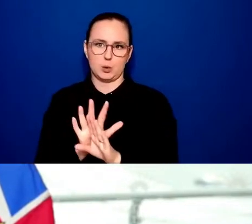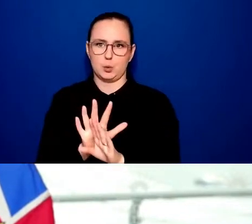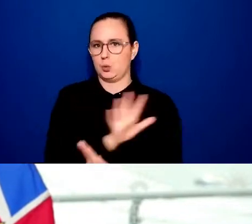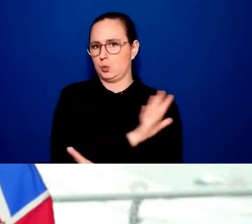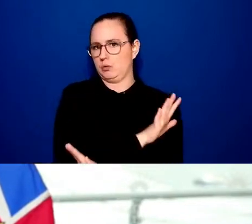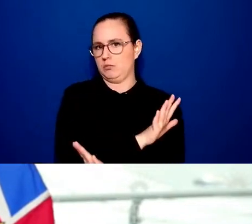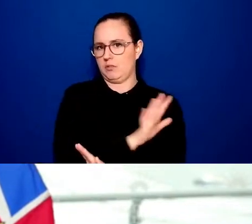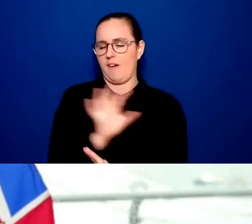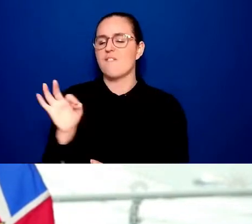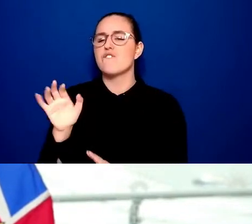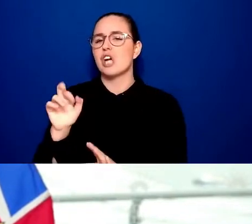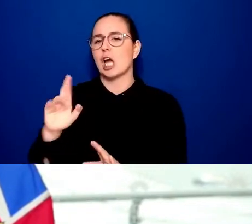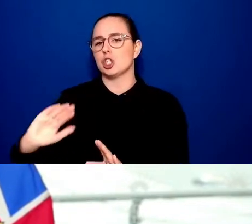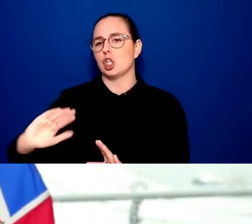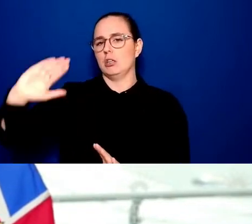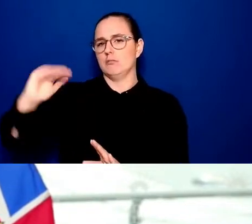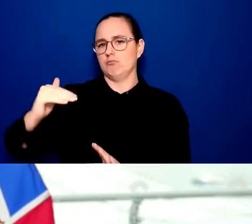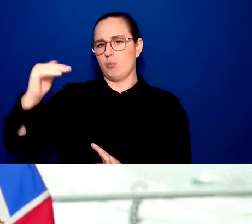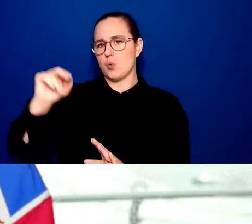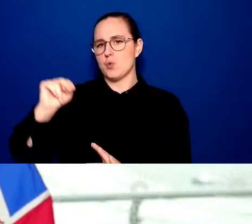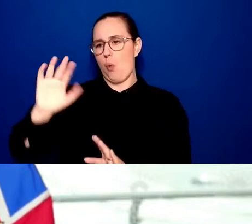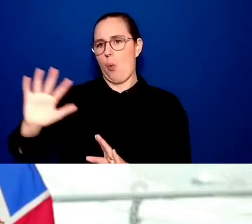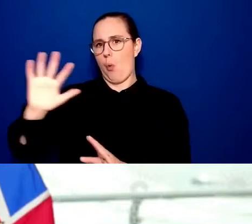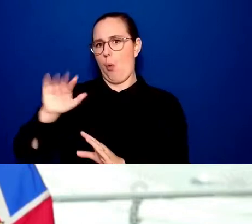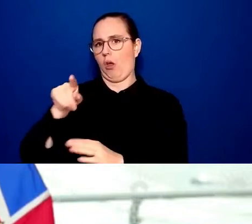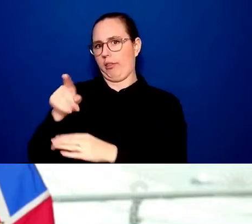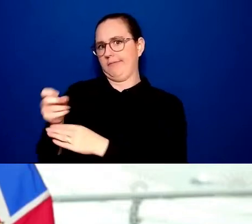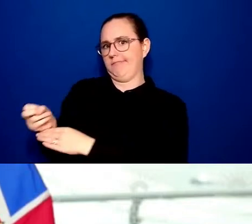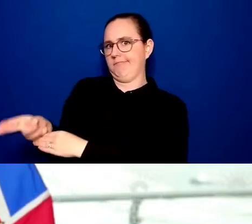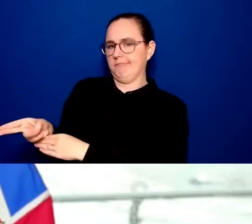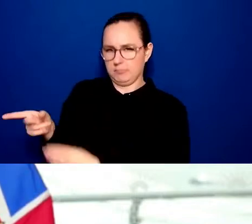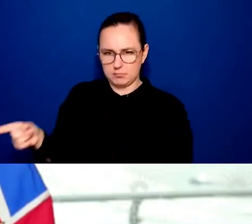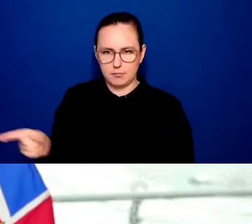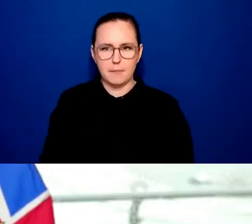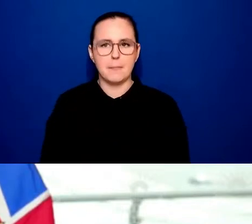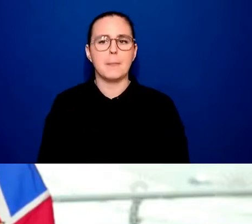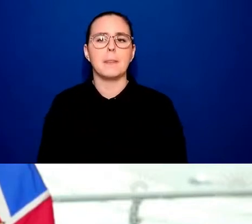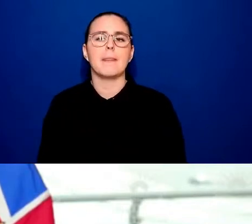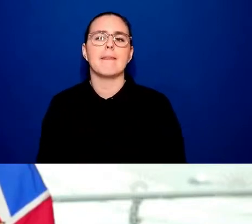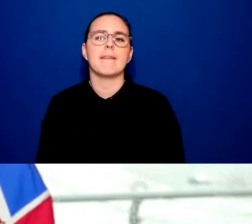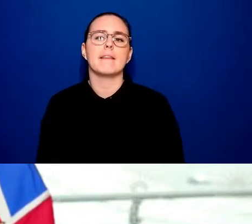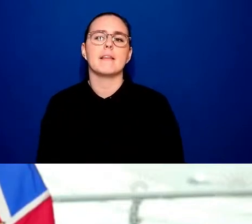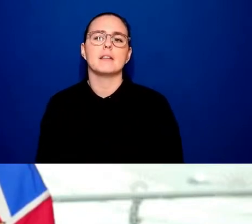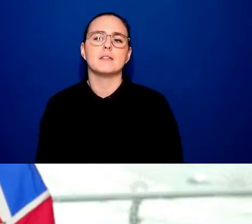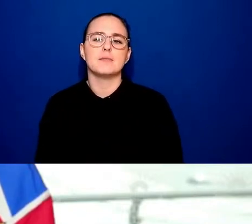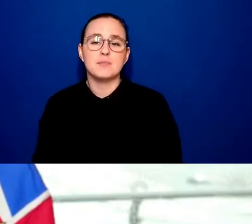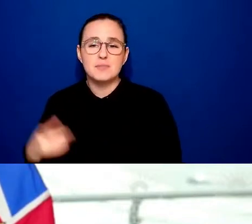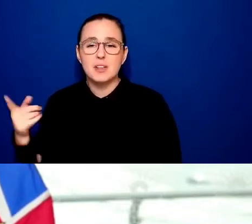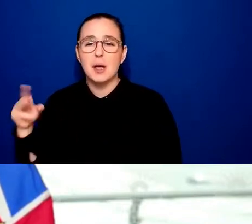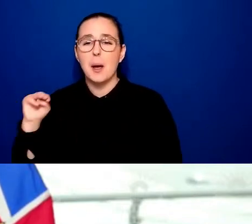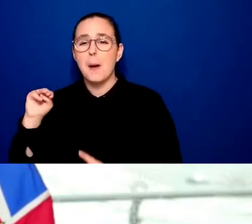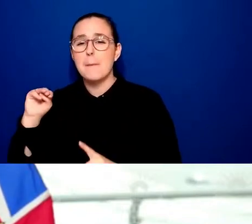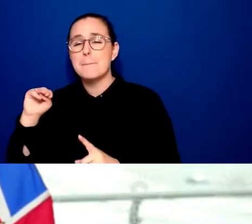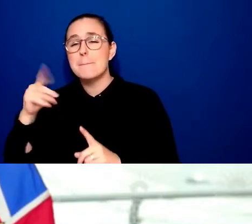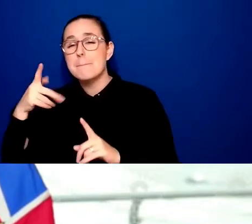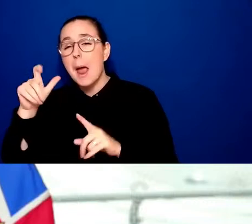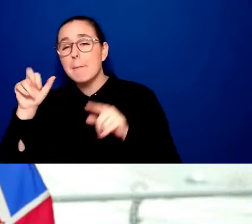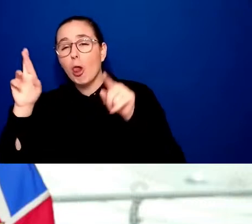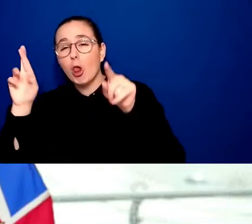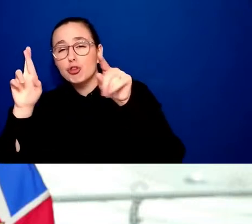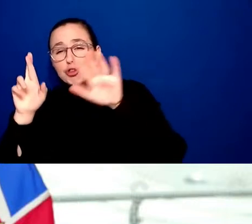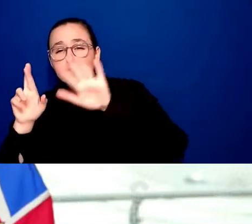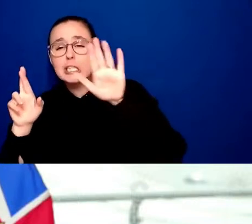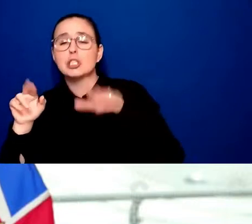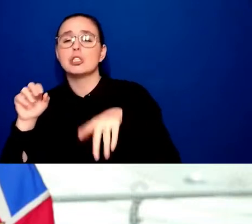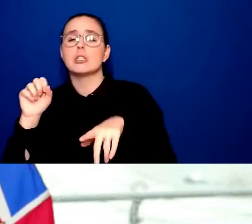is the suburbs of Tri-Cities, Burnaby, out through Maple Ridge, Fraser South, which is Surrey and Langley and Delta,